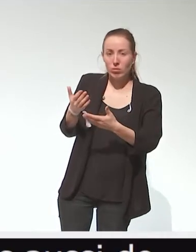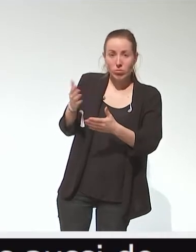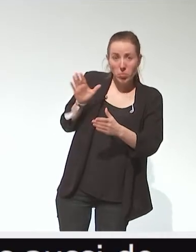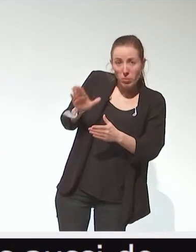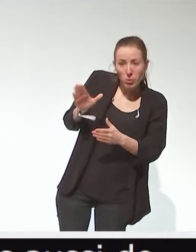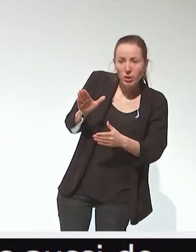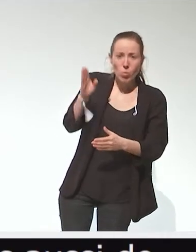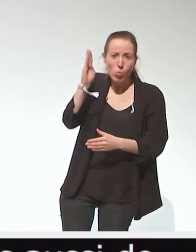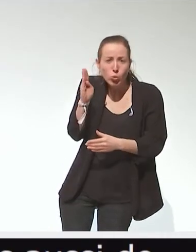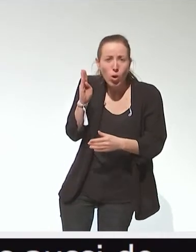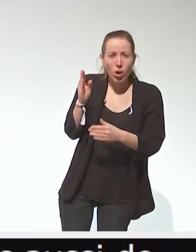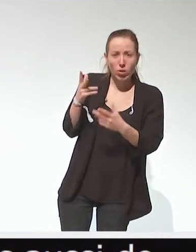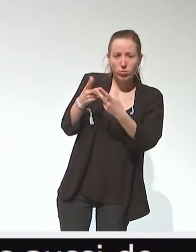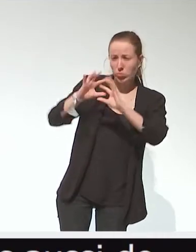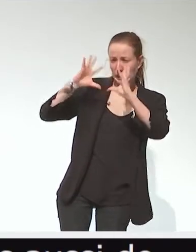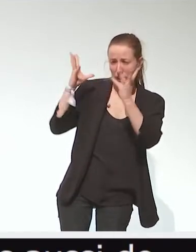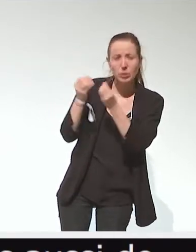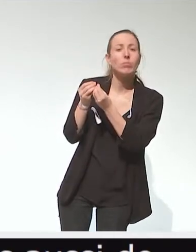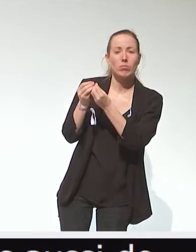the nature or of their